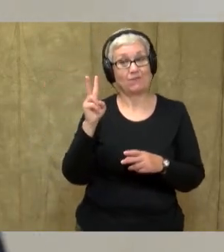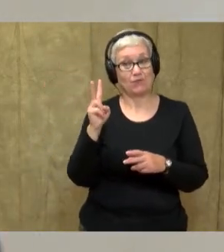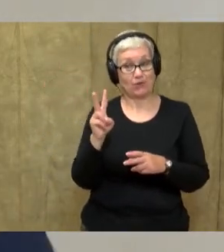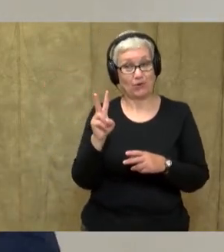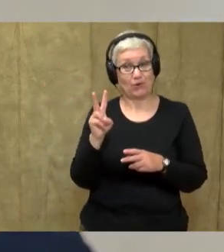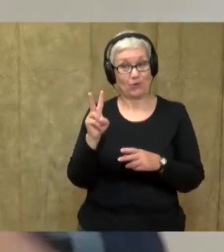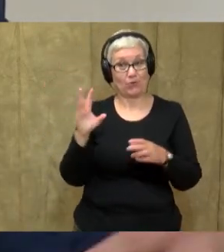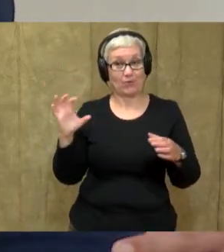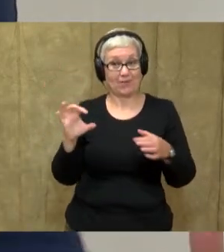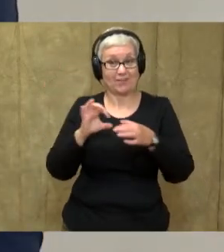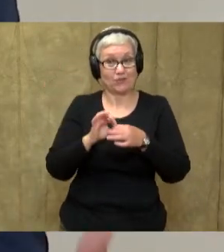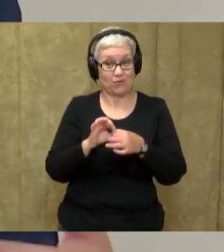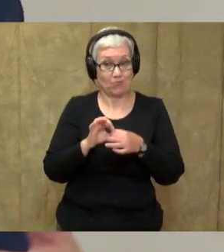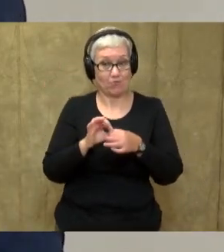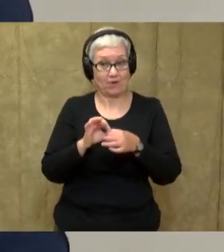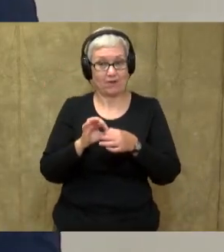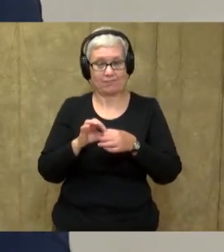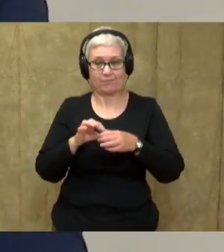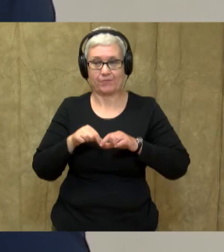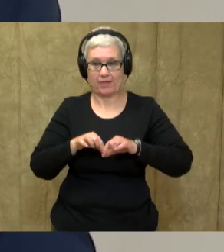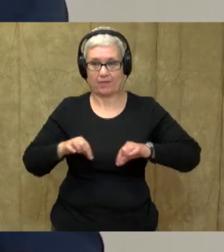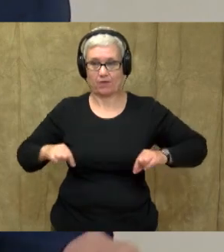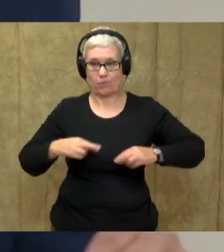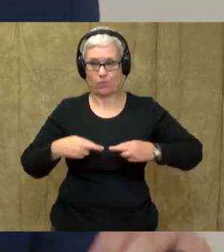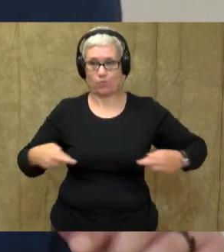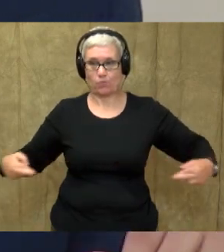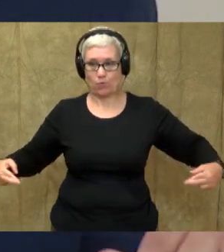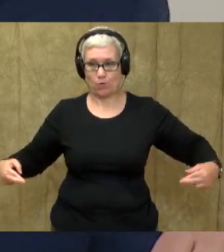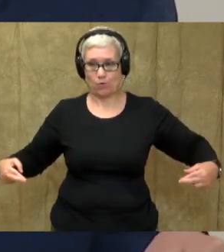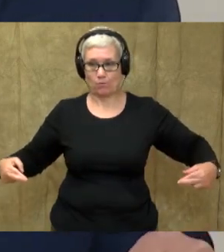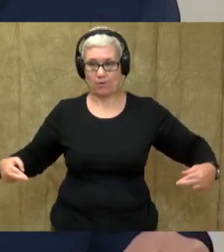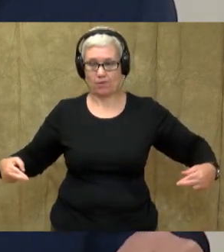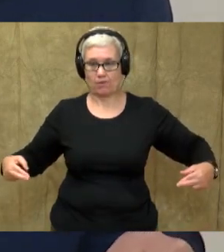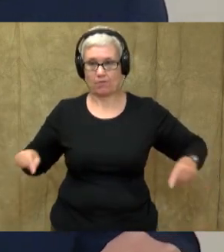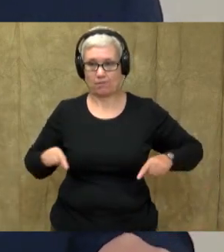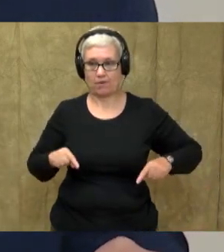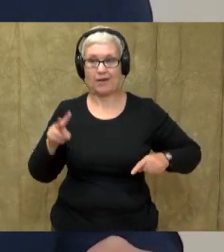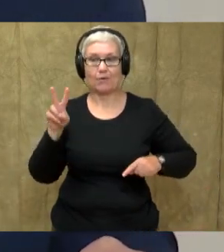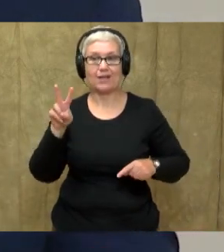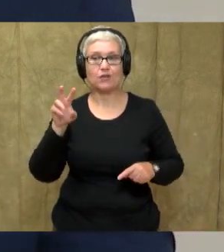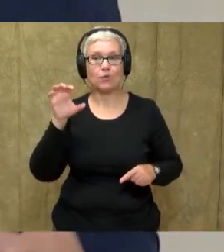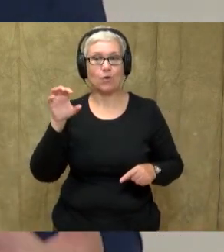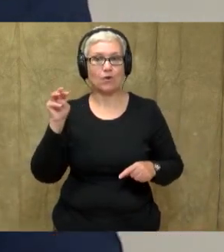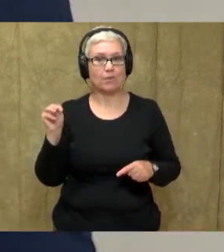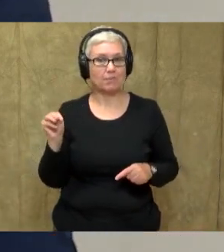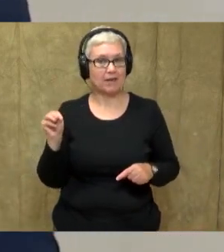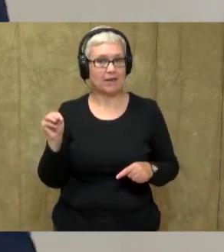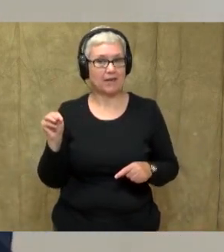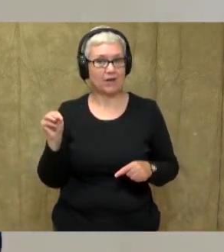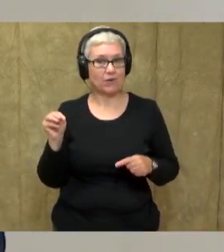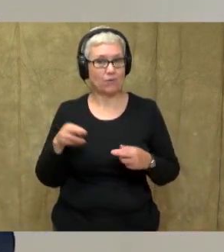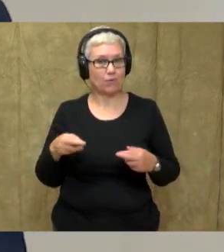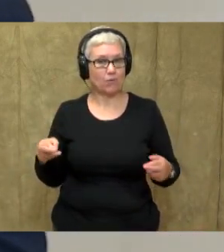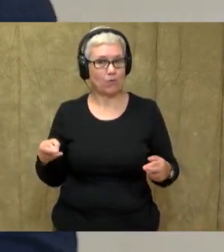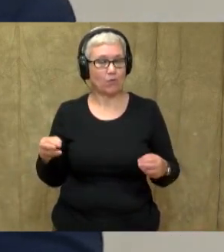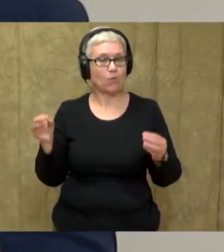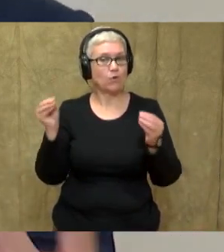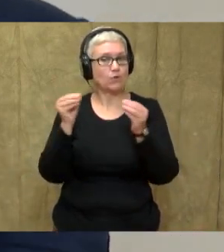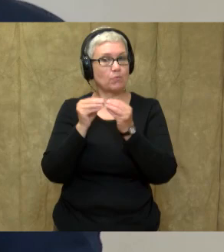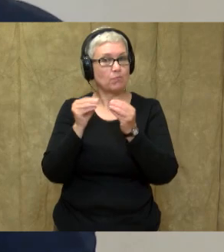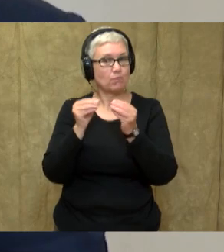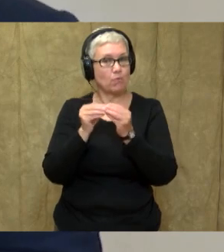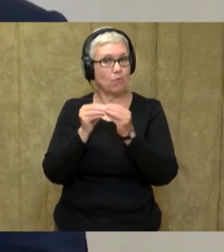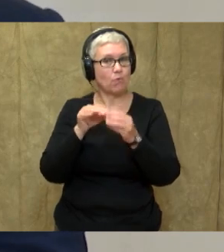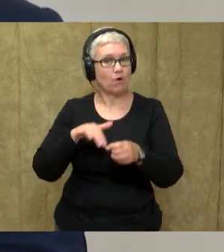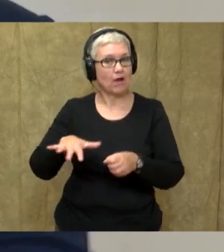and say, hey, we want to join our rope. Now we've got 200 meters worth of rope. Would you end up with more area